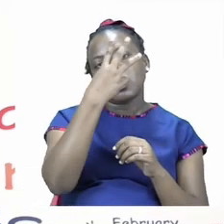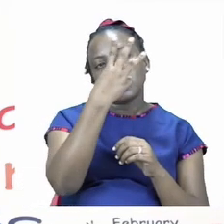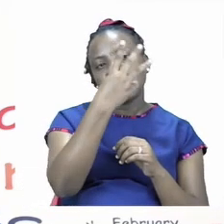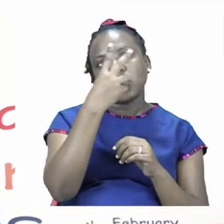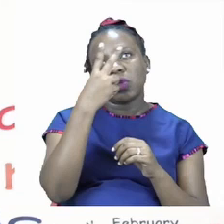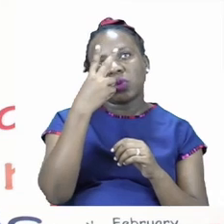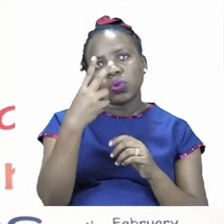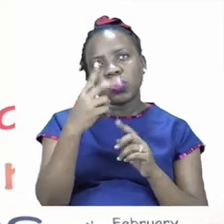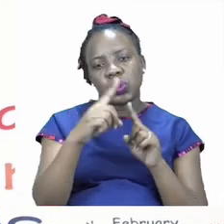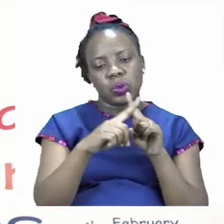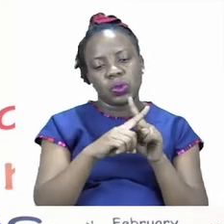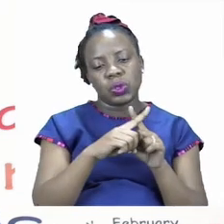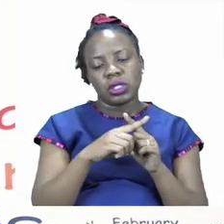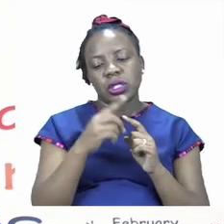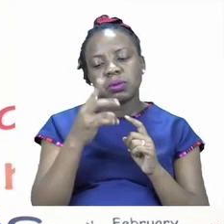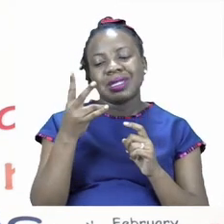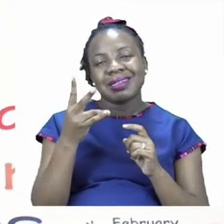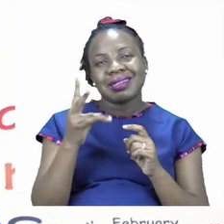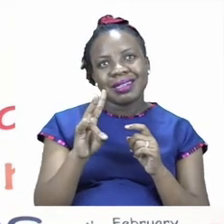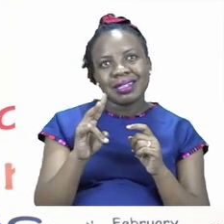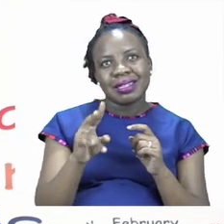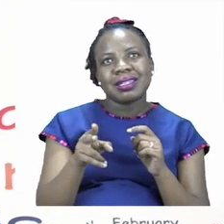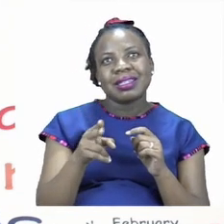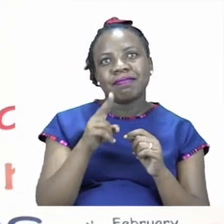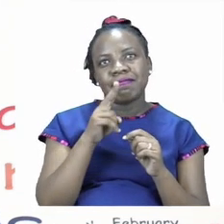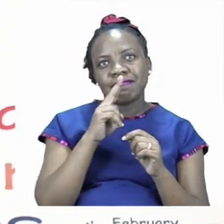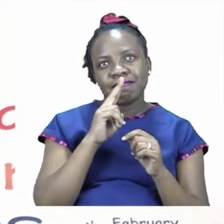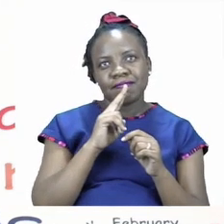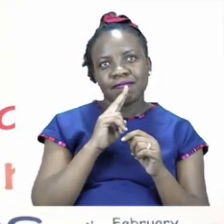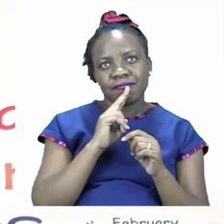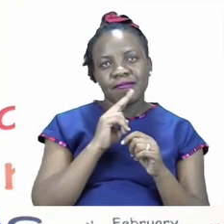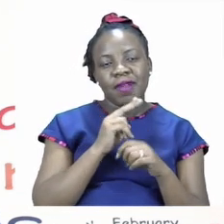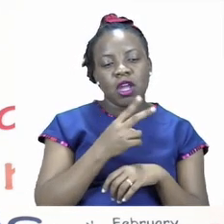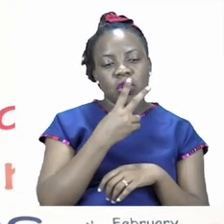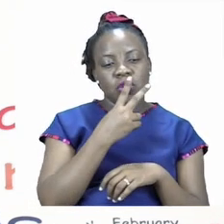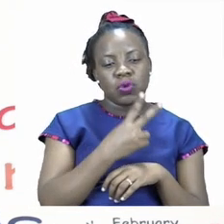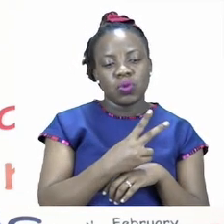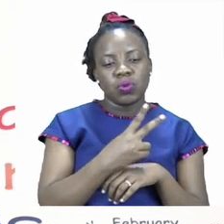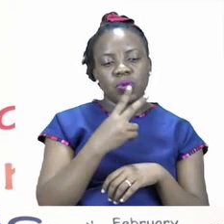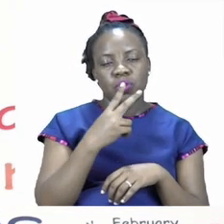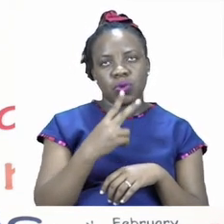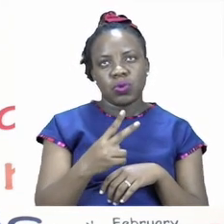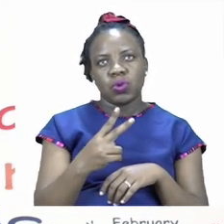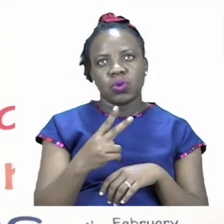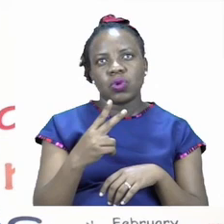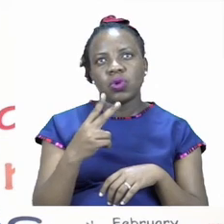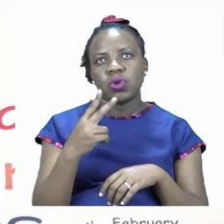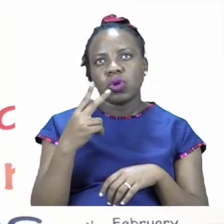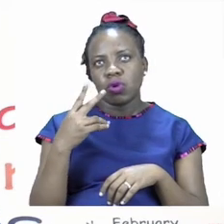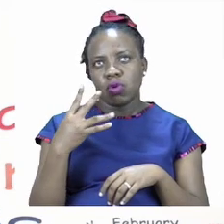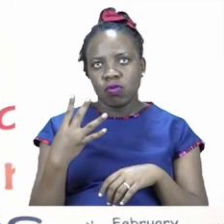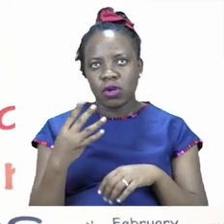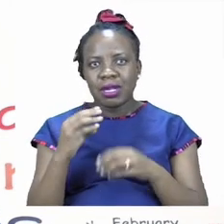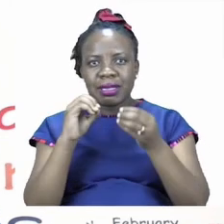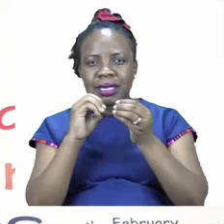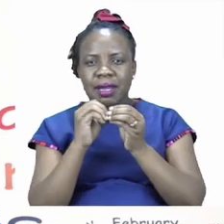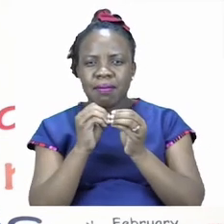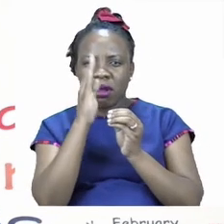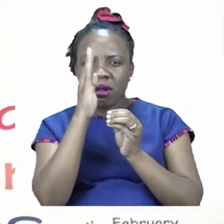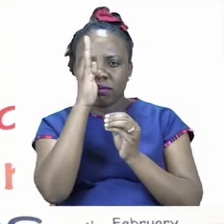224. Make sure that all your digits are in the correct place so that you do not get